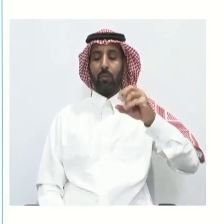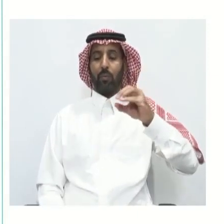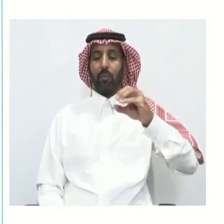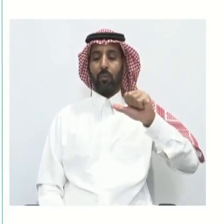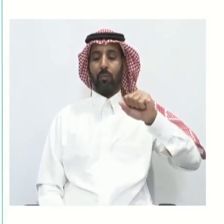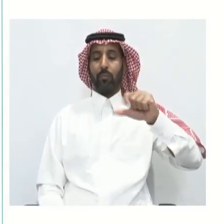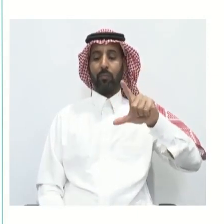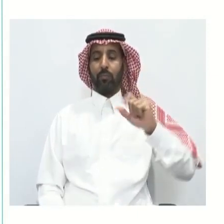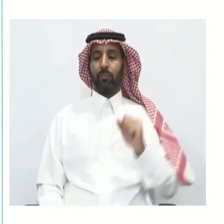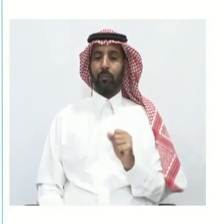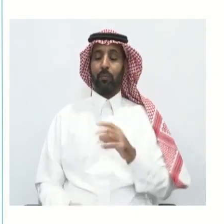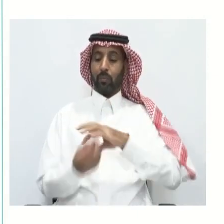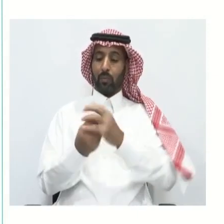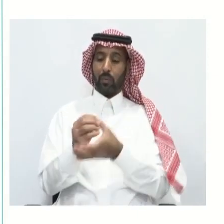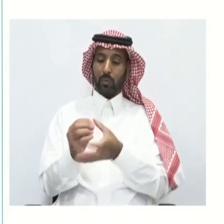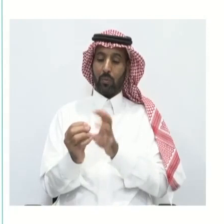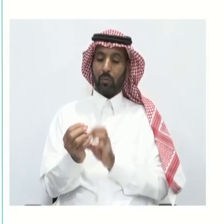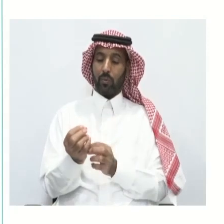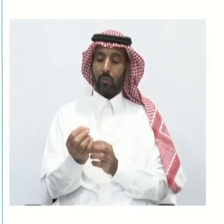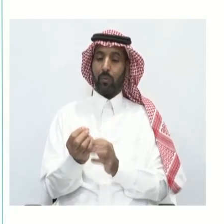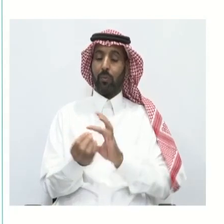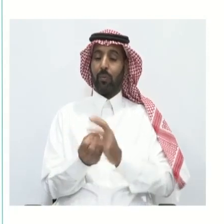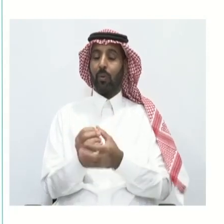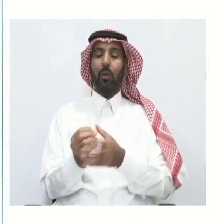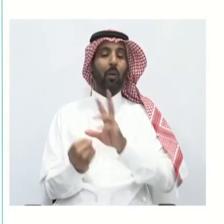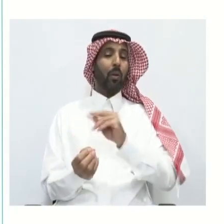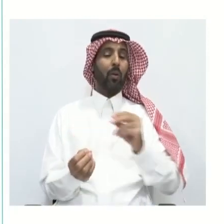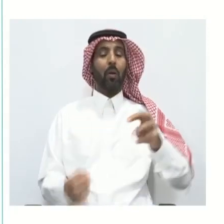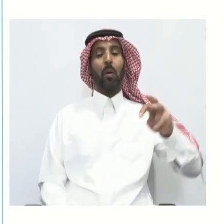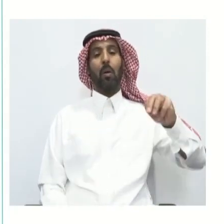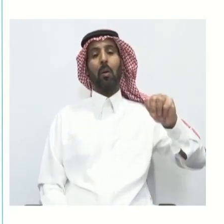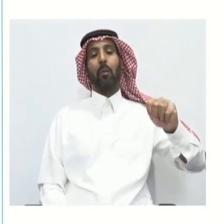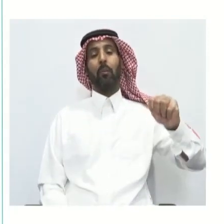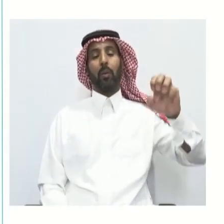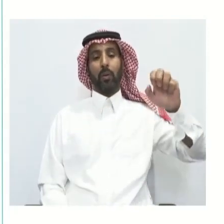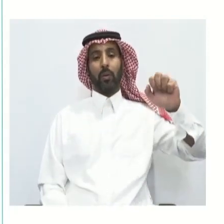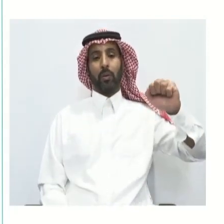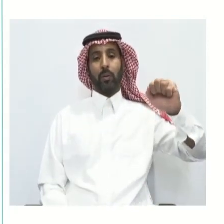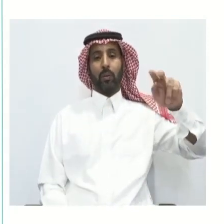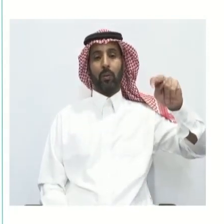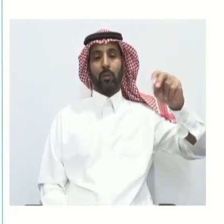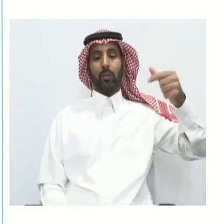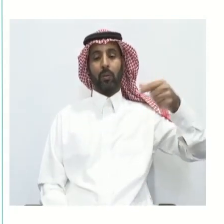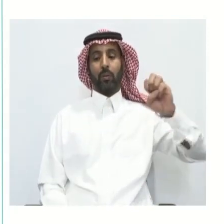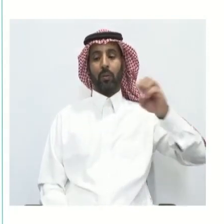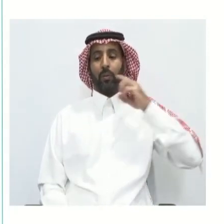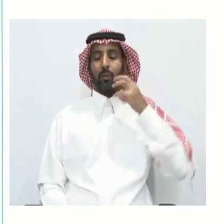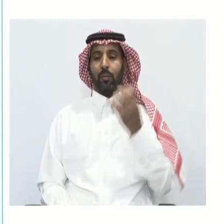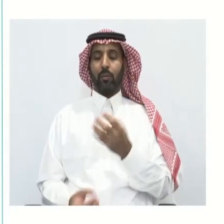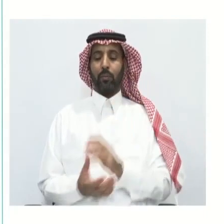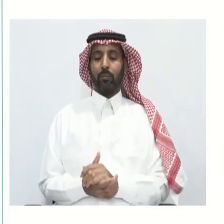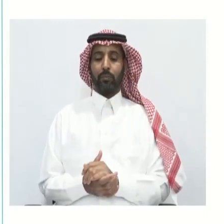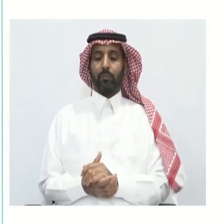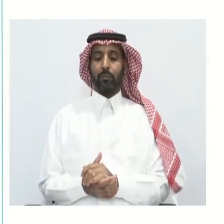especially its fruits like mango, figs, and papaya. So how do we